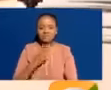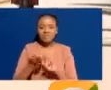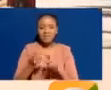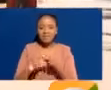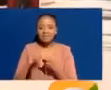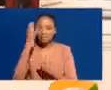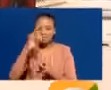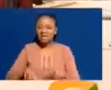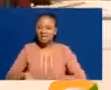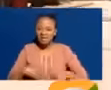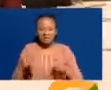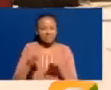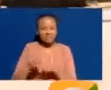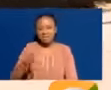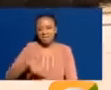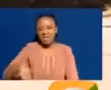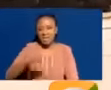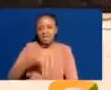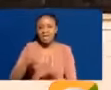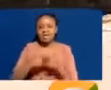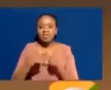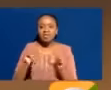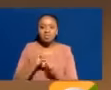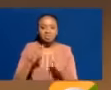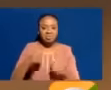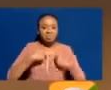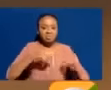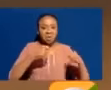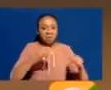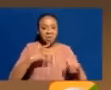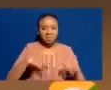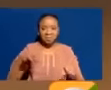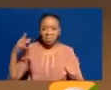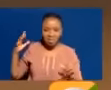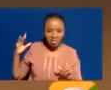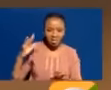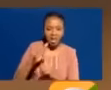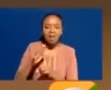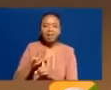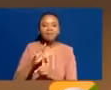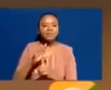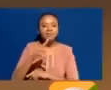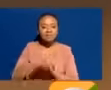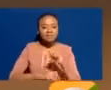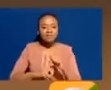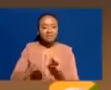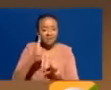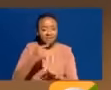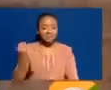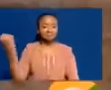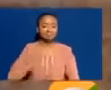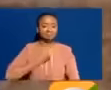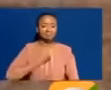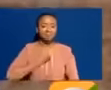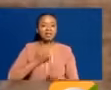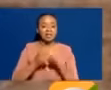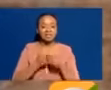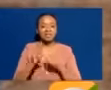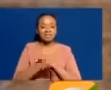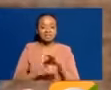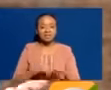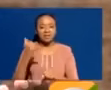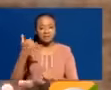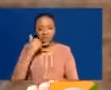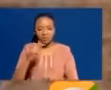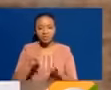estate, only to be attacked by thugs who stabbed him in the chest before stealing his laptop and phone. So these guys accosted